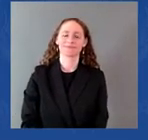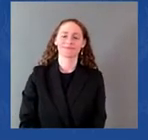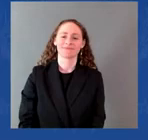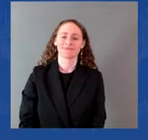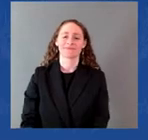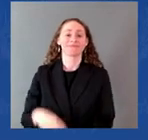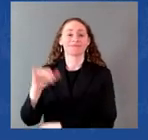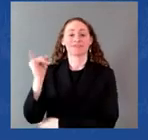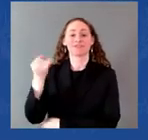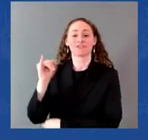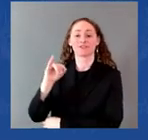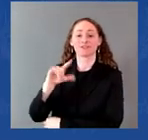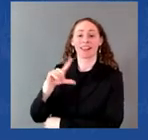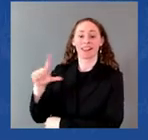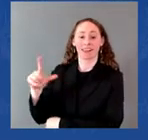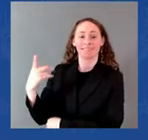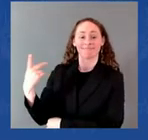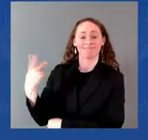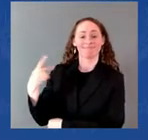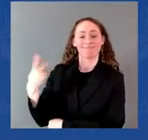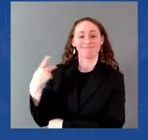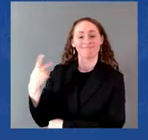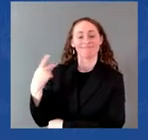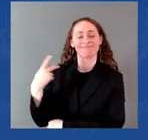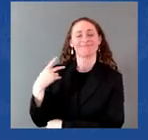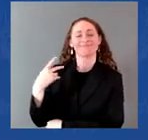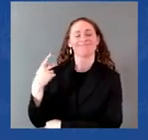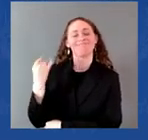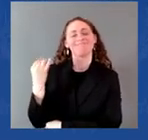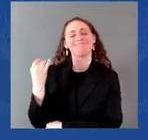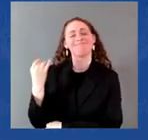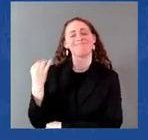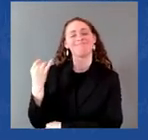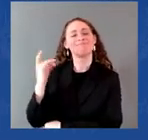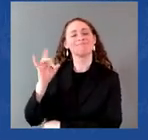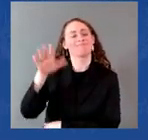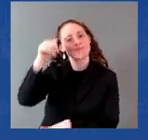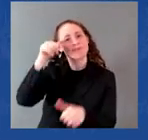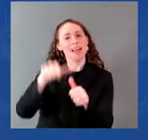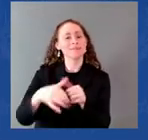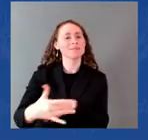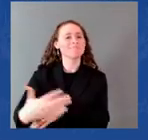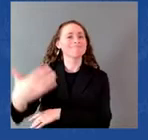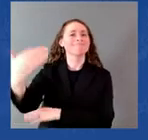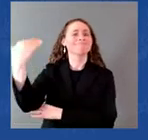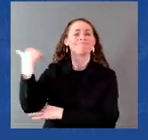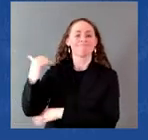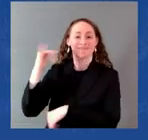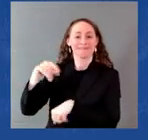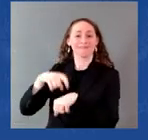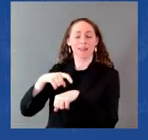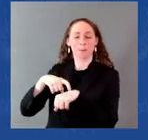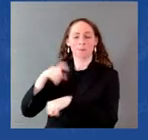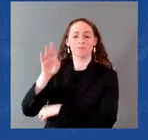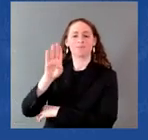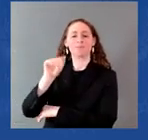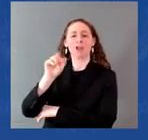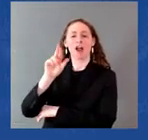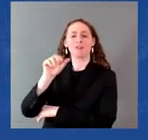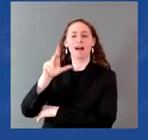when Barack and Michelle hosted us at this reception, it was one of our favorite events. And now with Kamala and